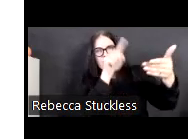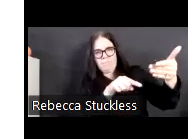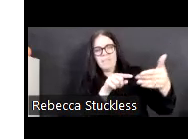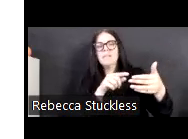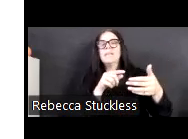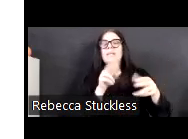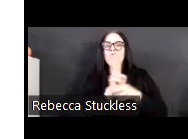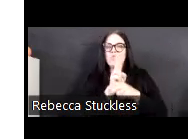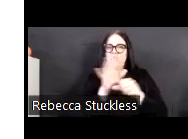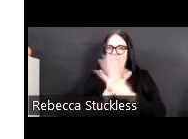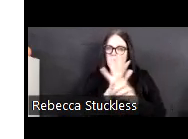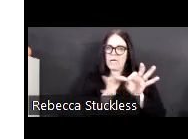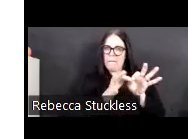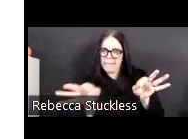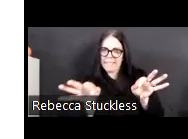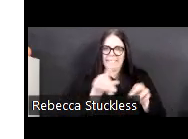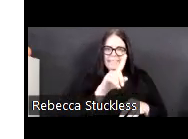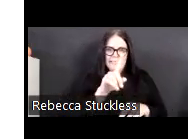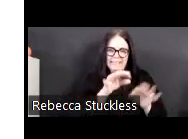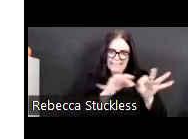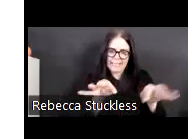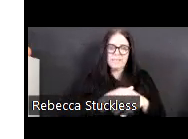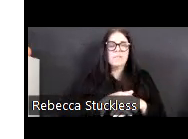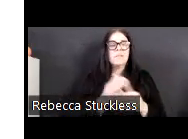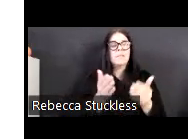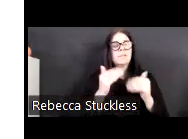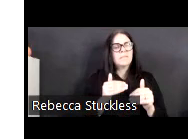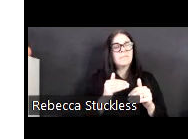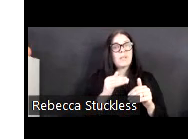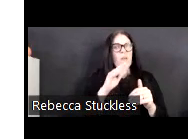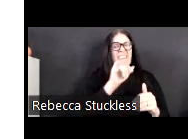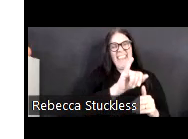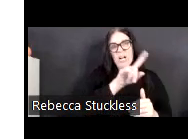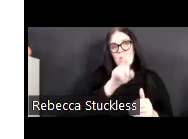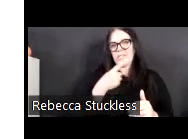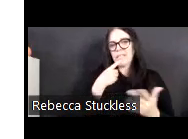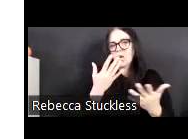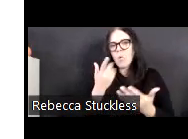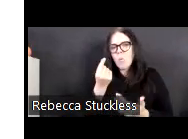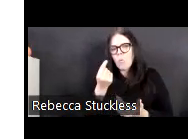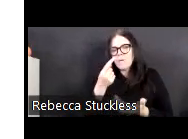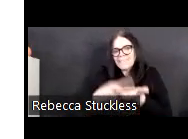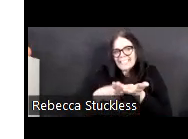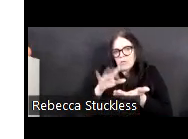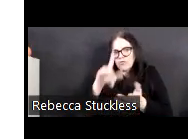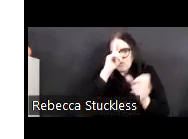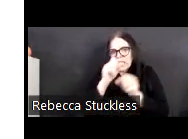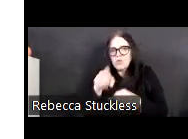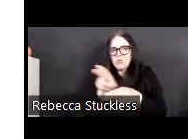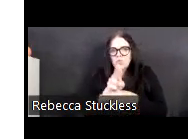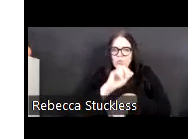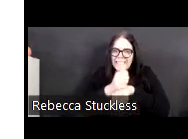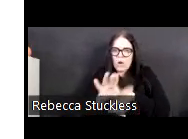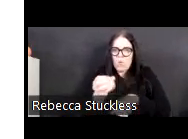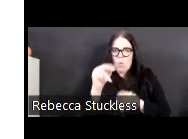paragraph, discuss the strategies you use to set your own goals. So the answer here is, first, I ask myself